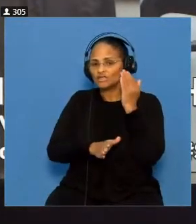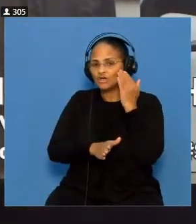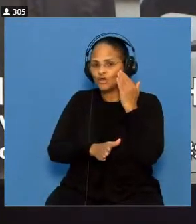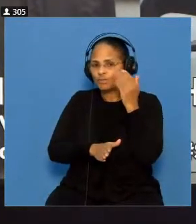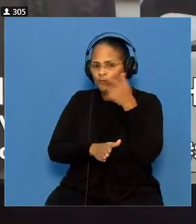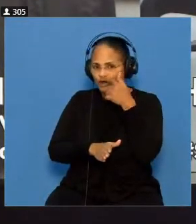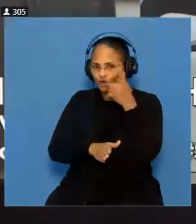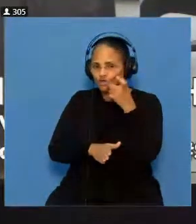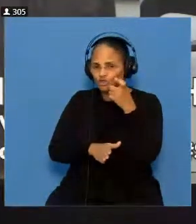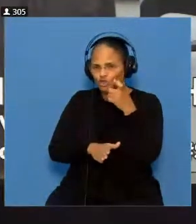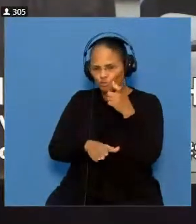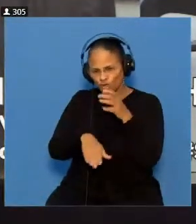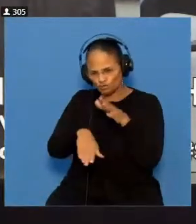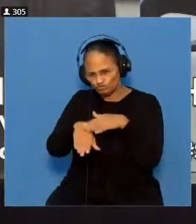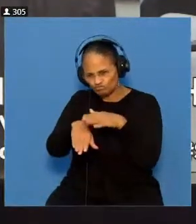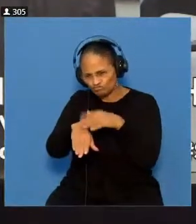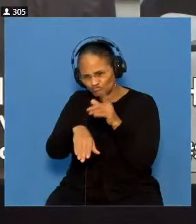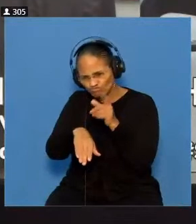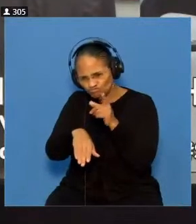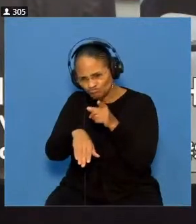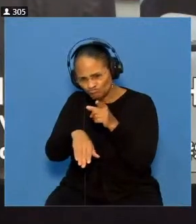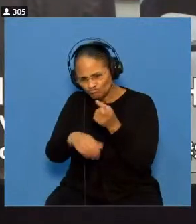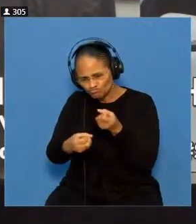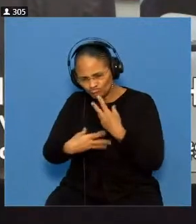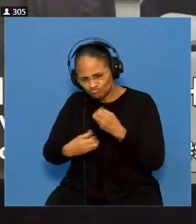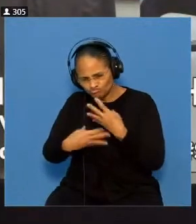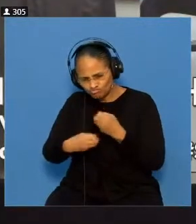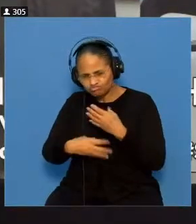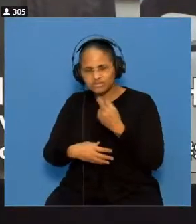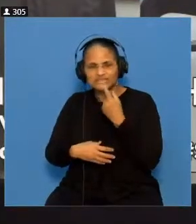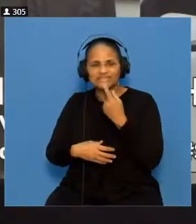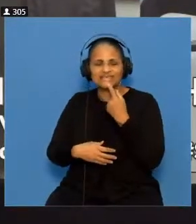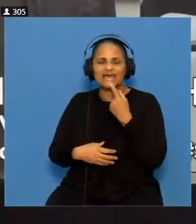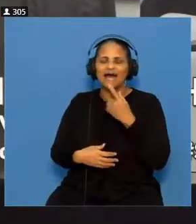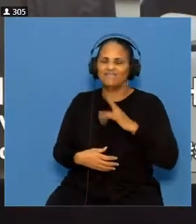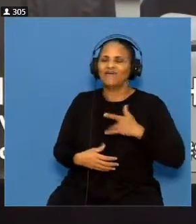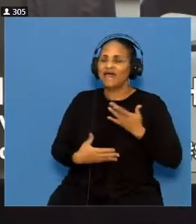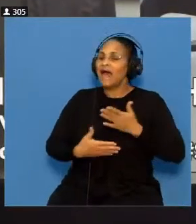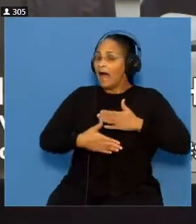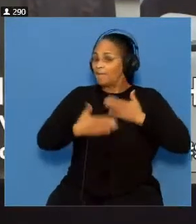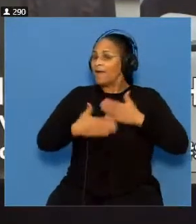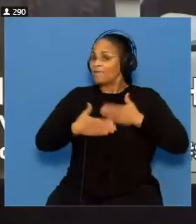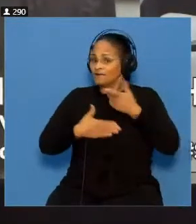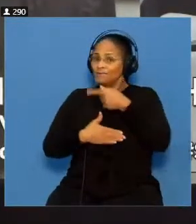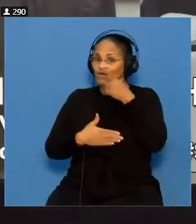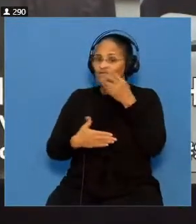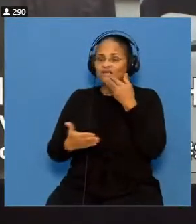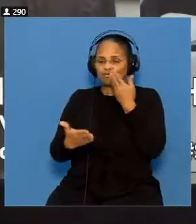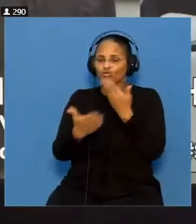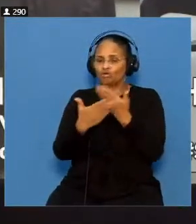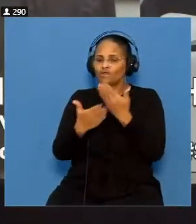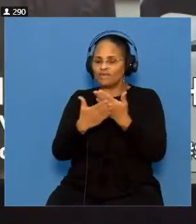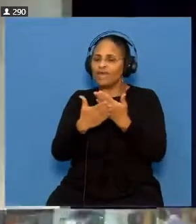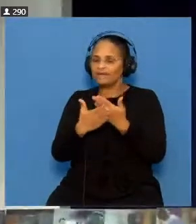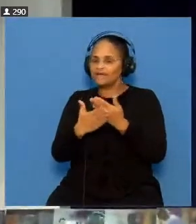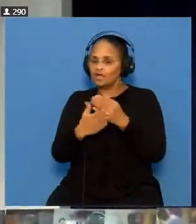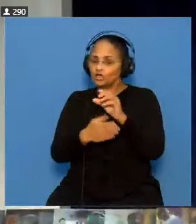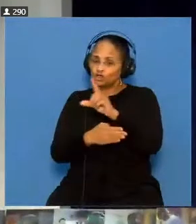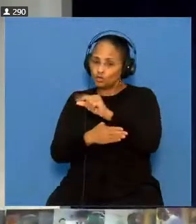it's done. Thank you. I'm happy. It seems like 2021 is the year of apologies. Well done. Thank you. Cheers. Take